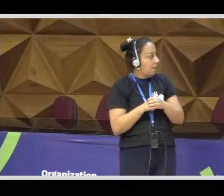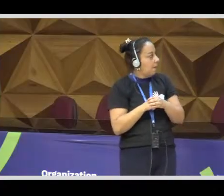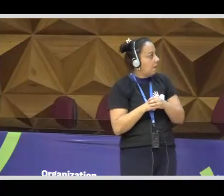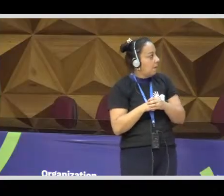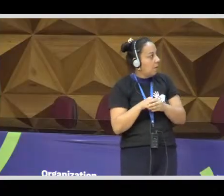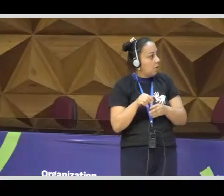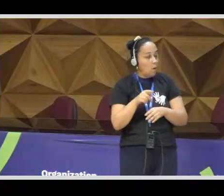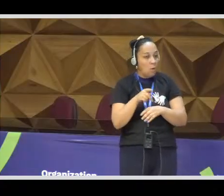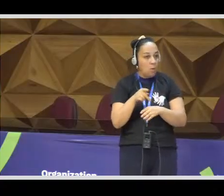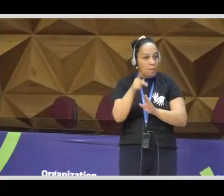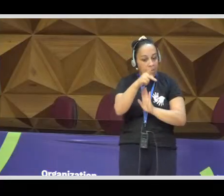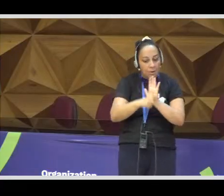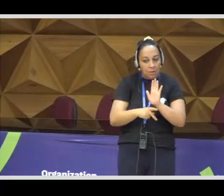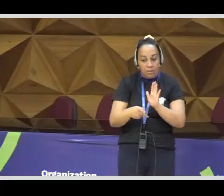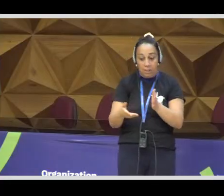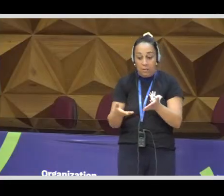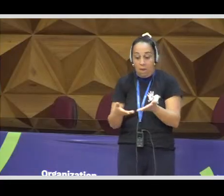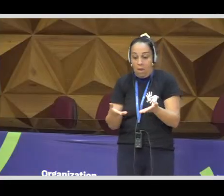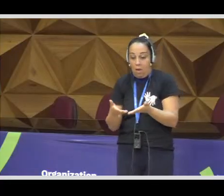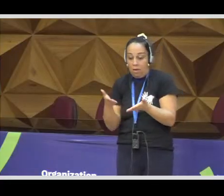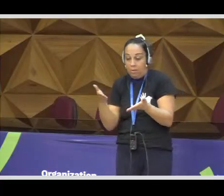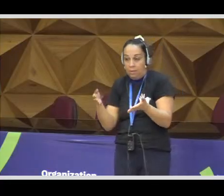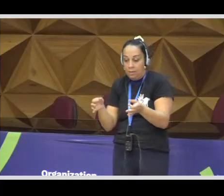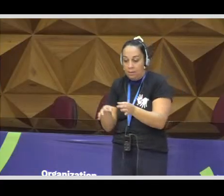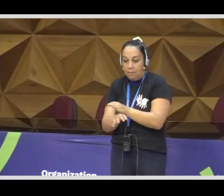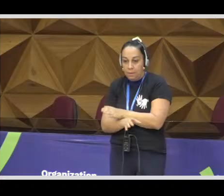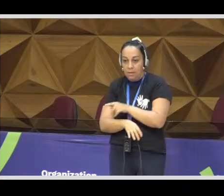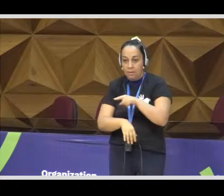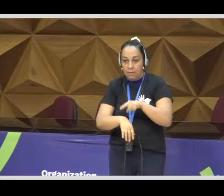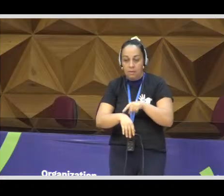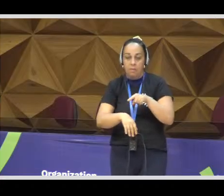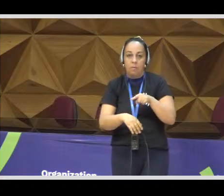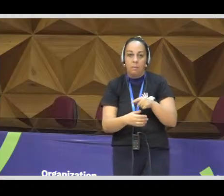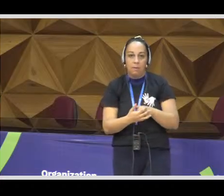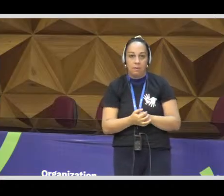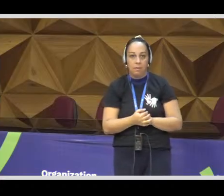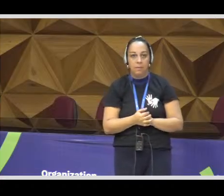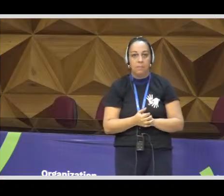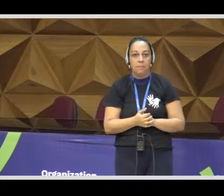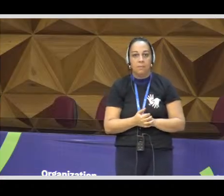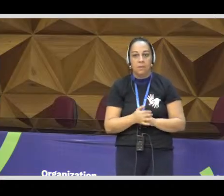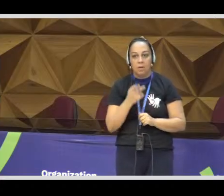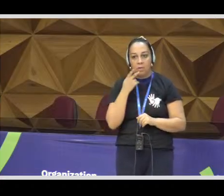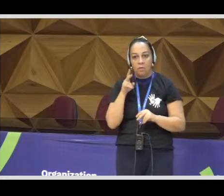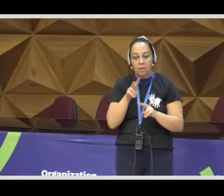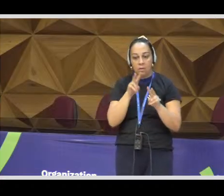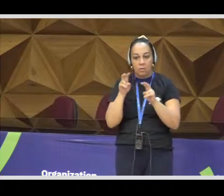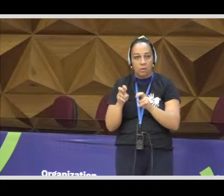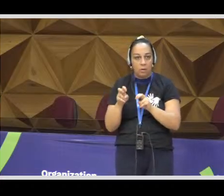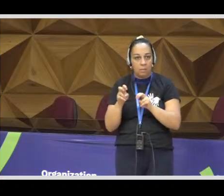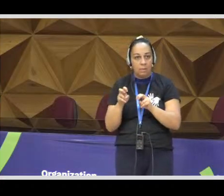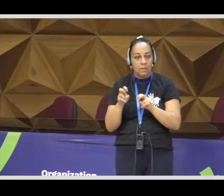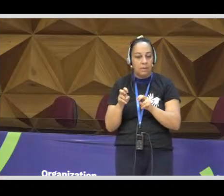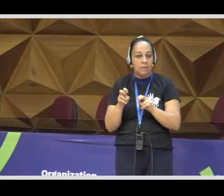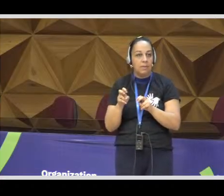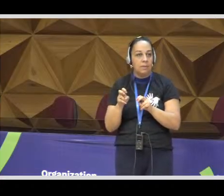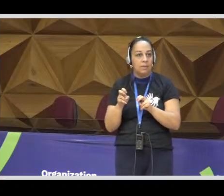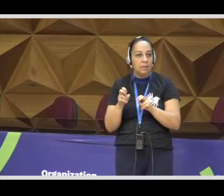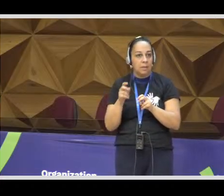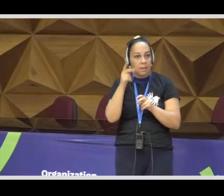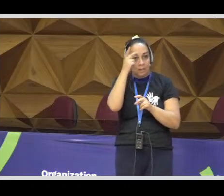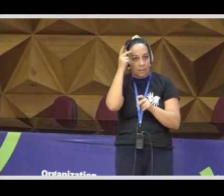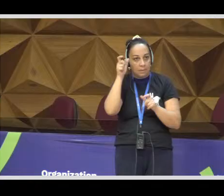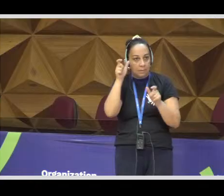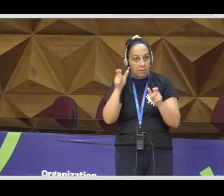end now, which is all about passengers. So within HCI, people have thought about drivers